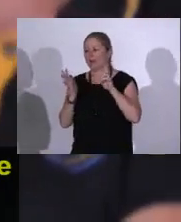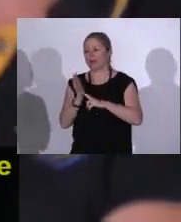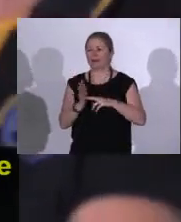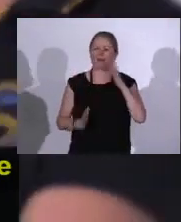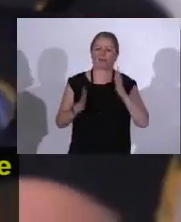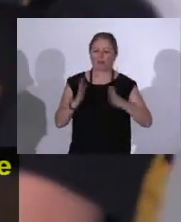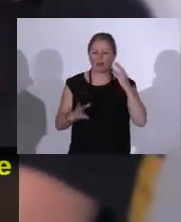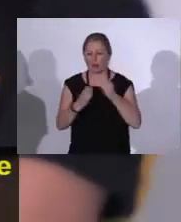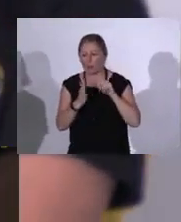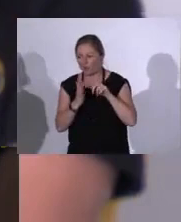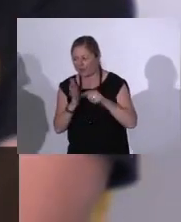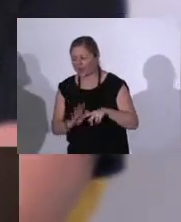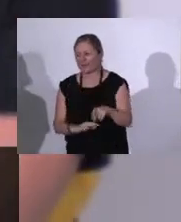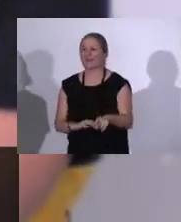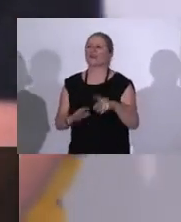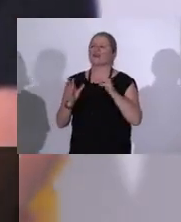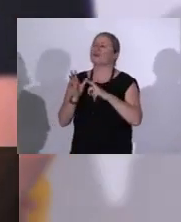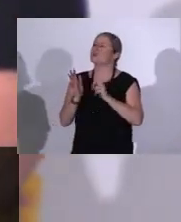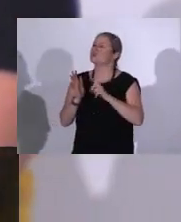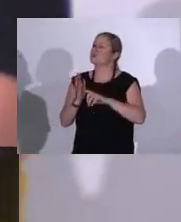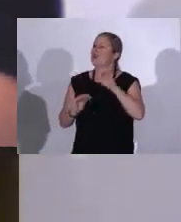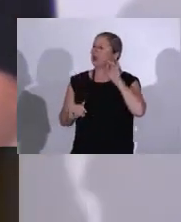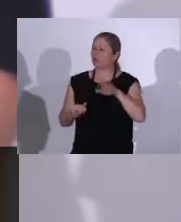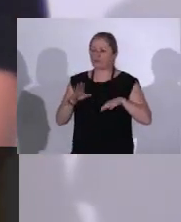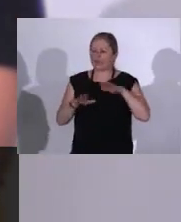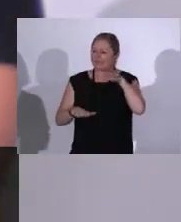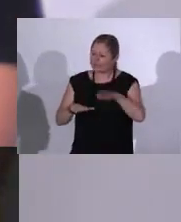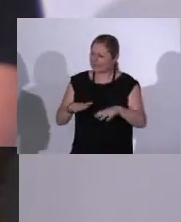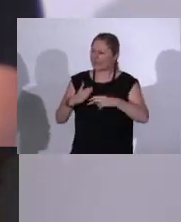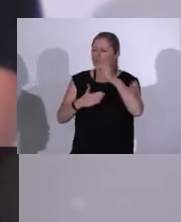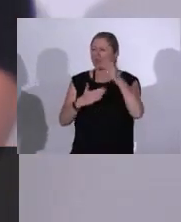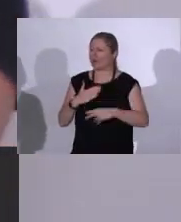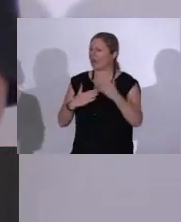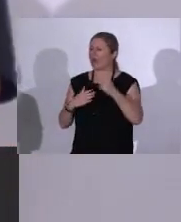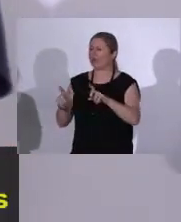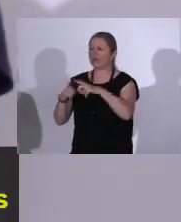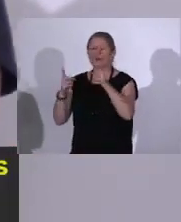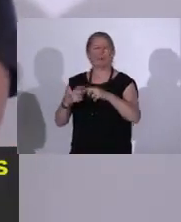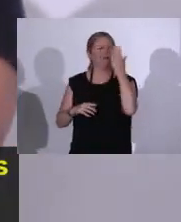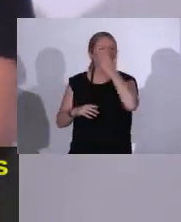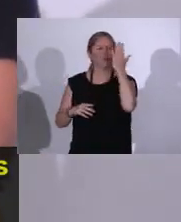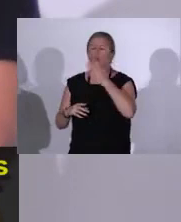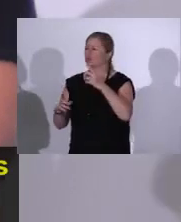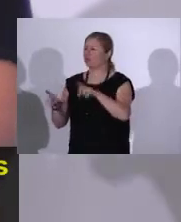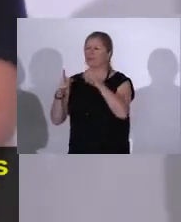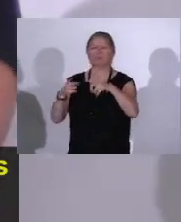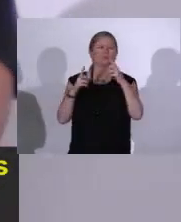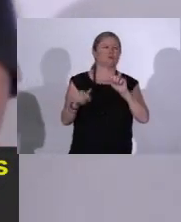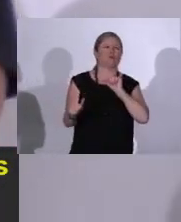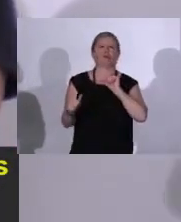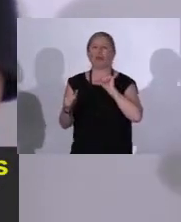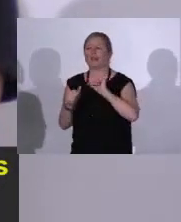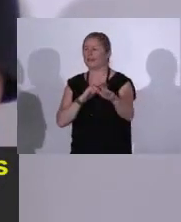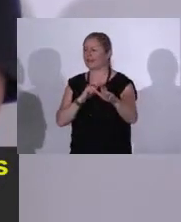So the All Stars is a stepping stone program, but as Amelia said as well, there's so many schools out there with fantastic facilities